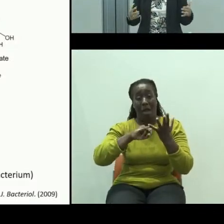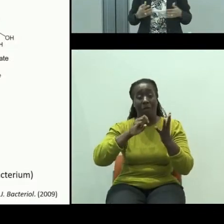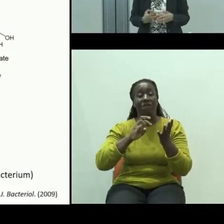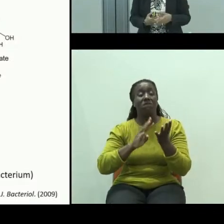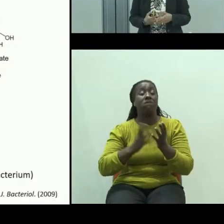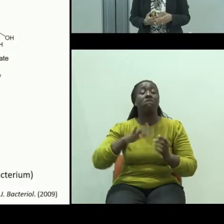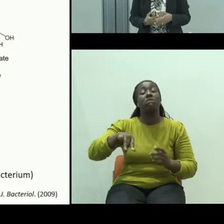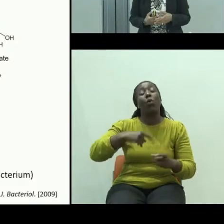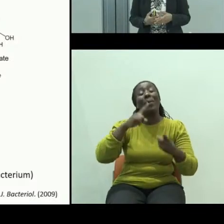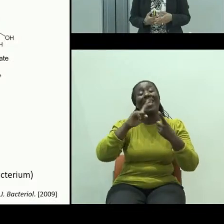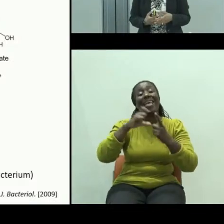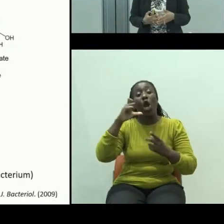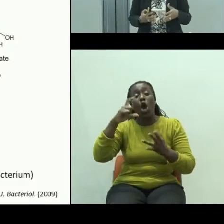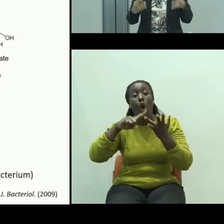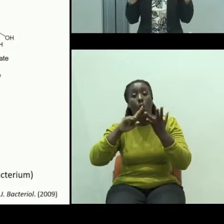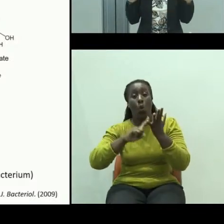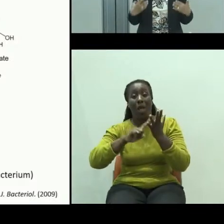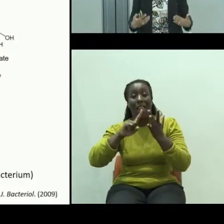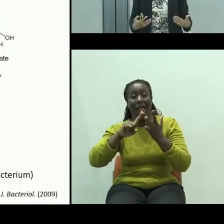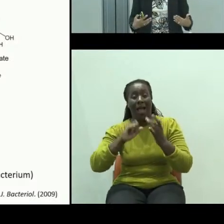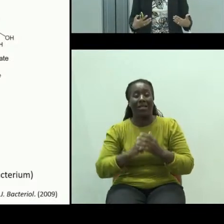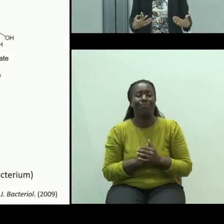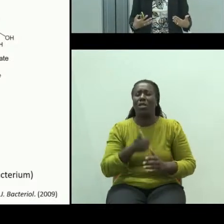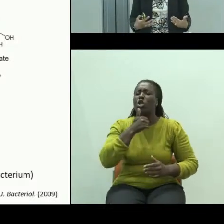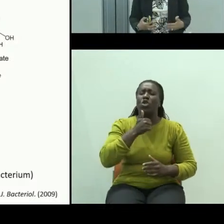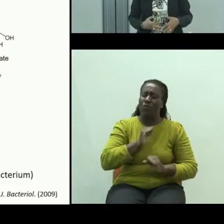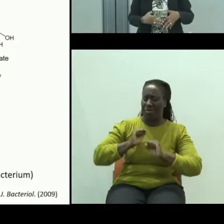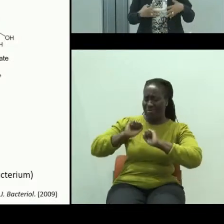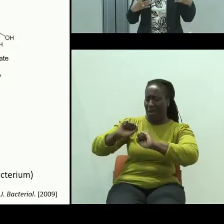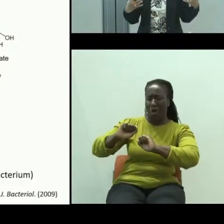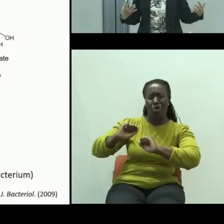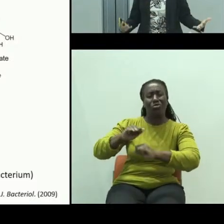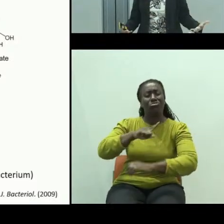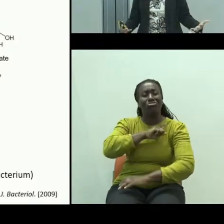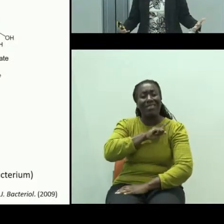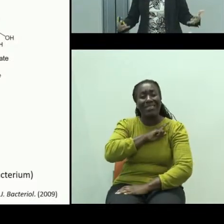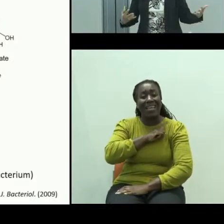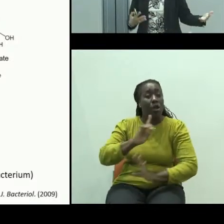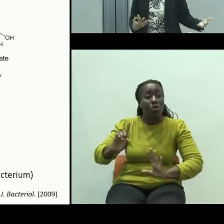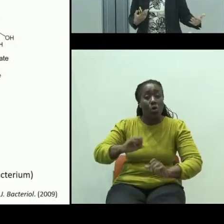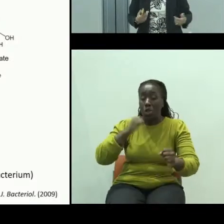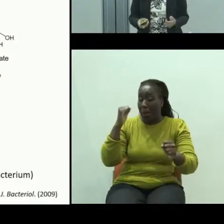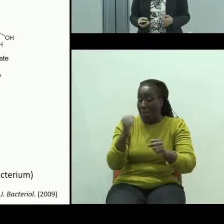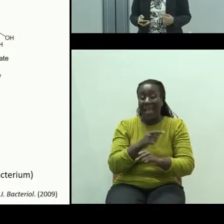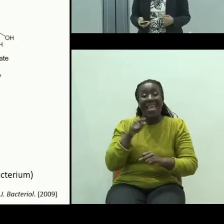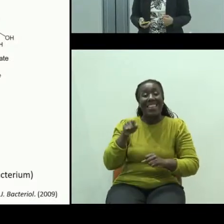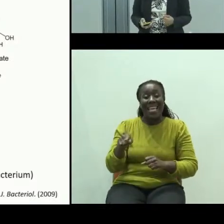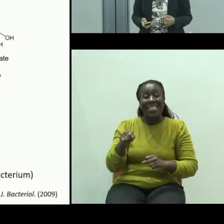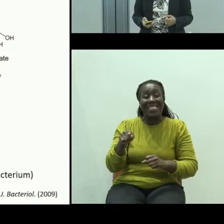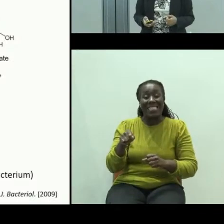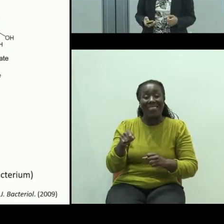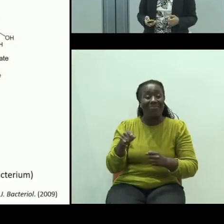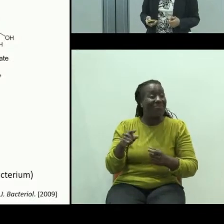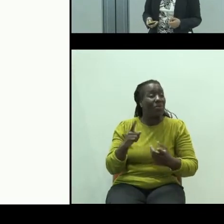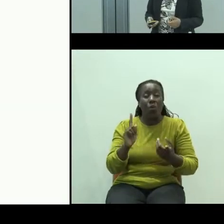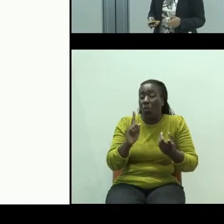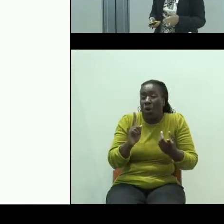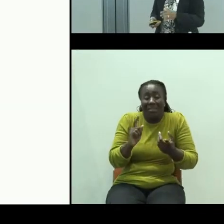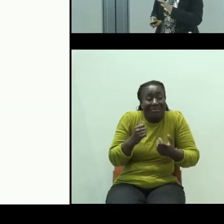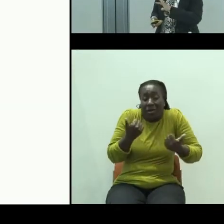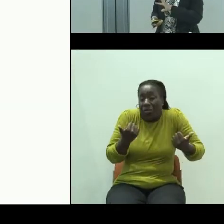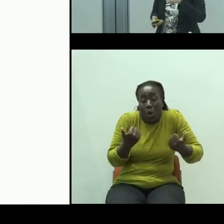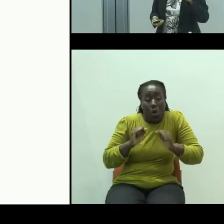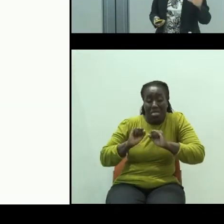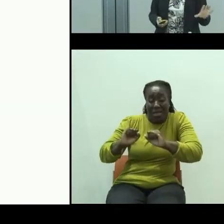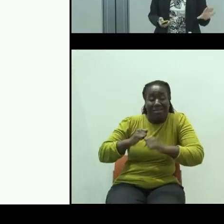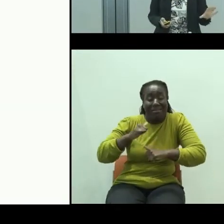take that glucose 6-phosphate and use it for its own purposes and not to make this compound glucaric acid that we're interested in.